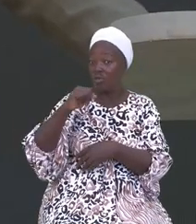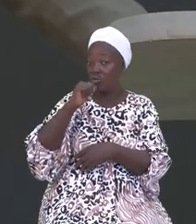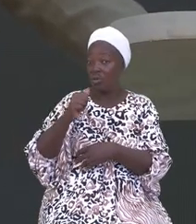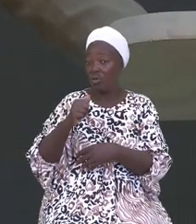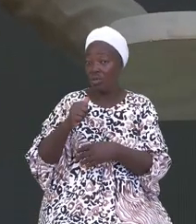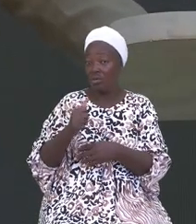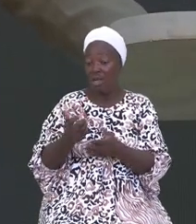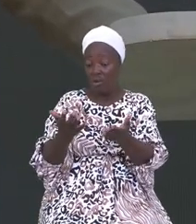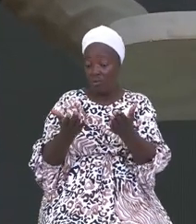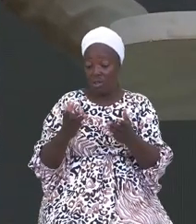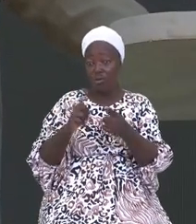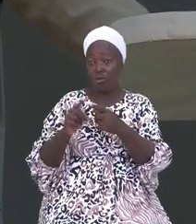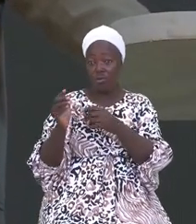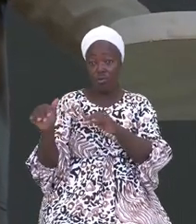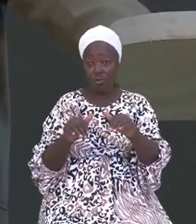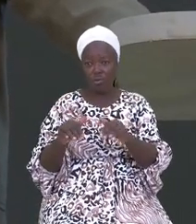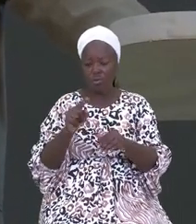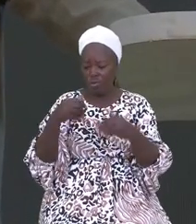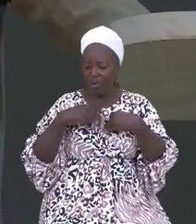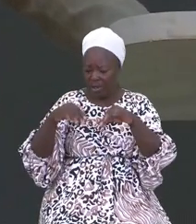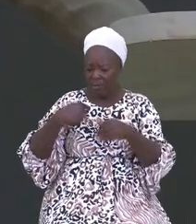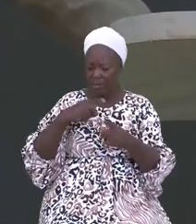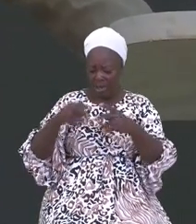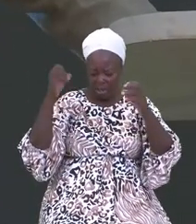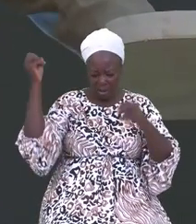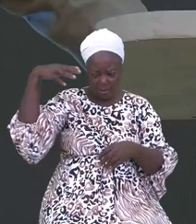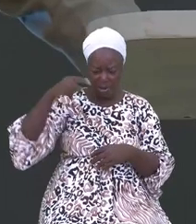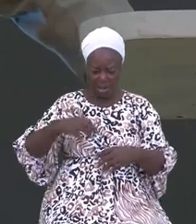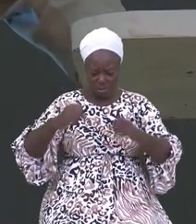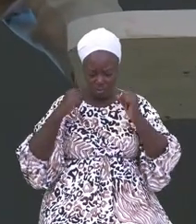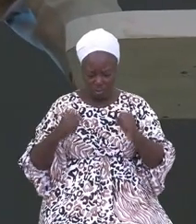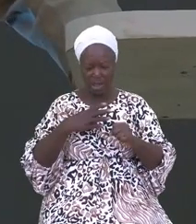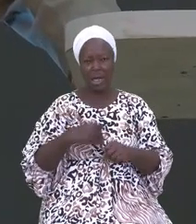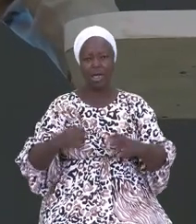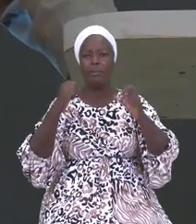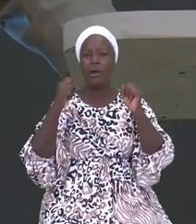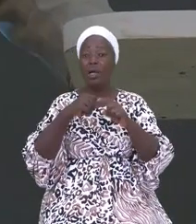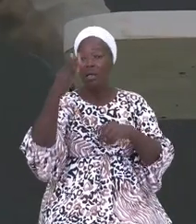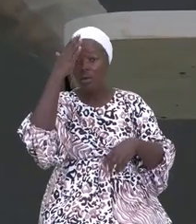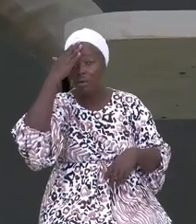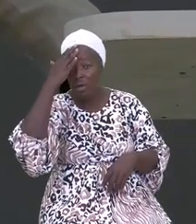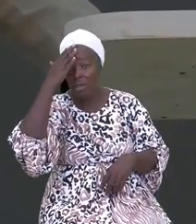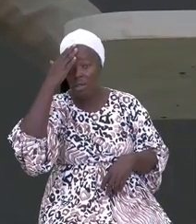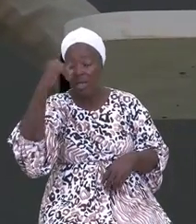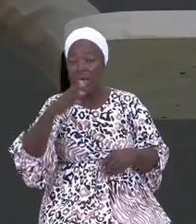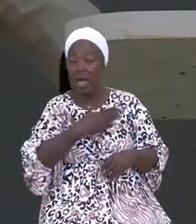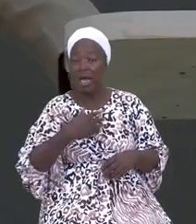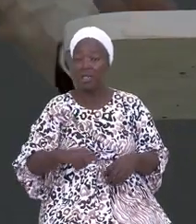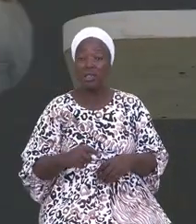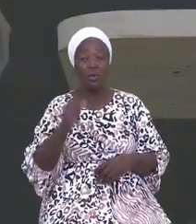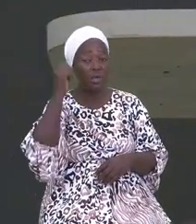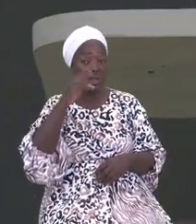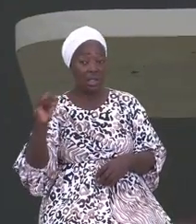the grace and the strength and the power and the knowledge and the